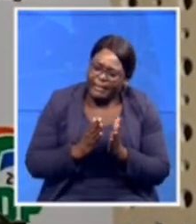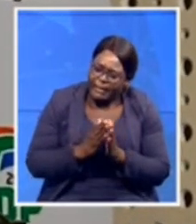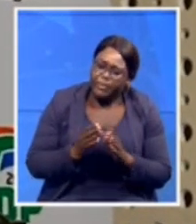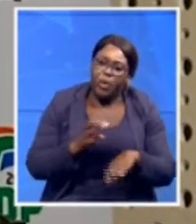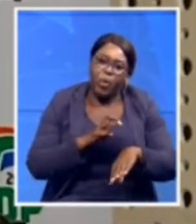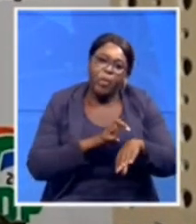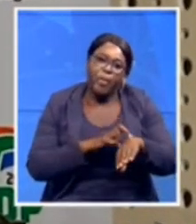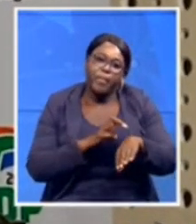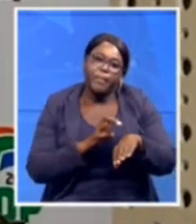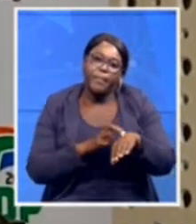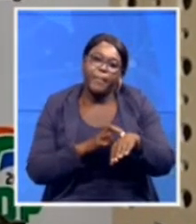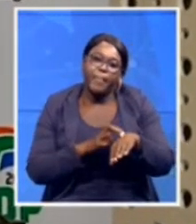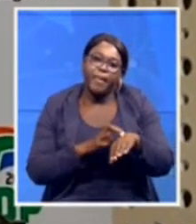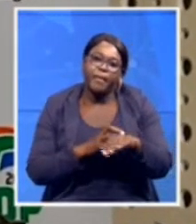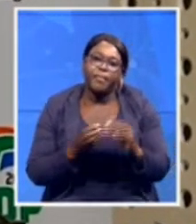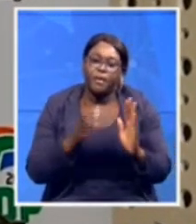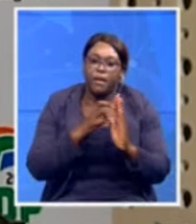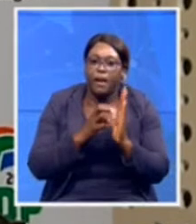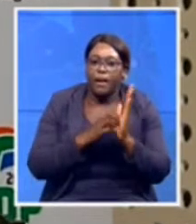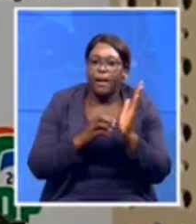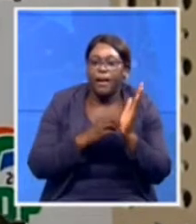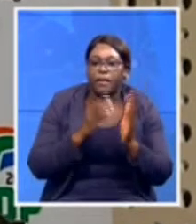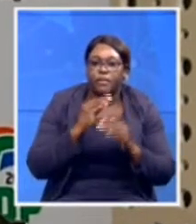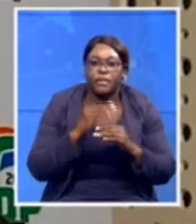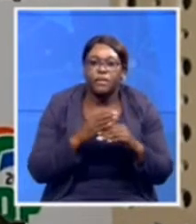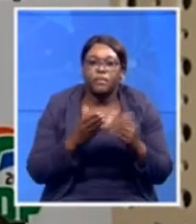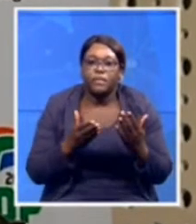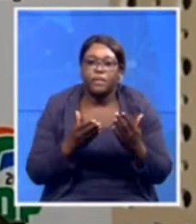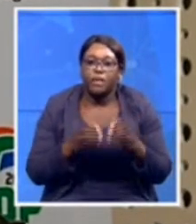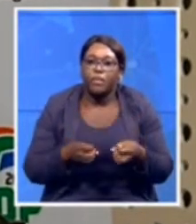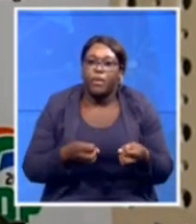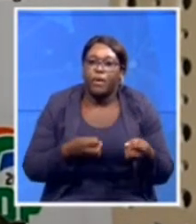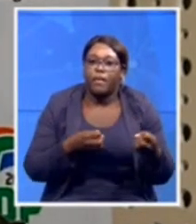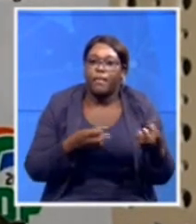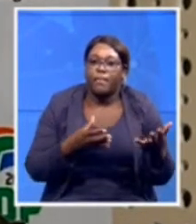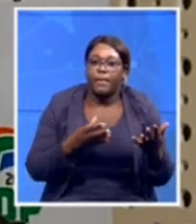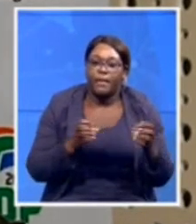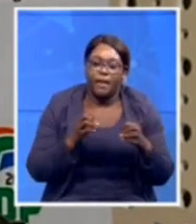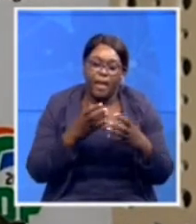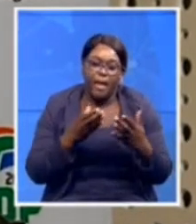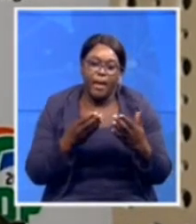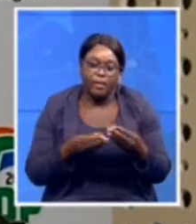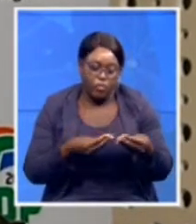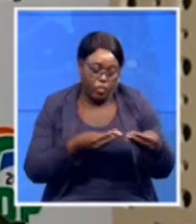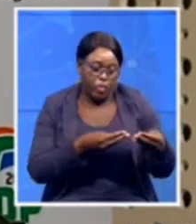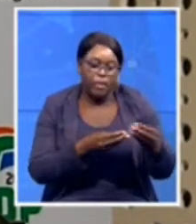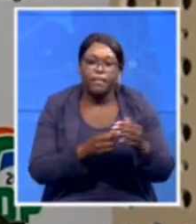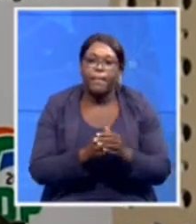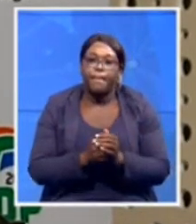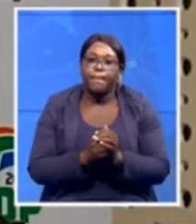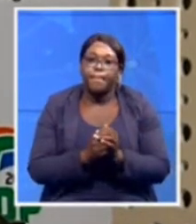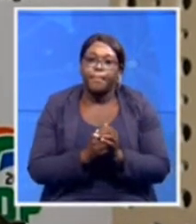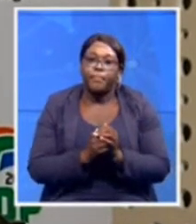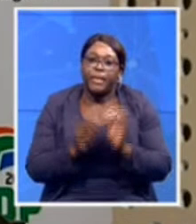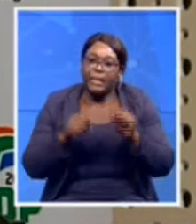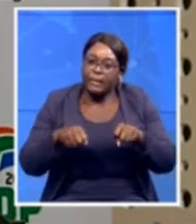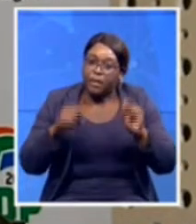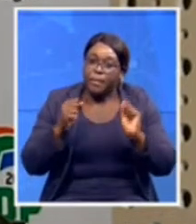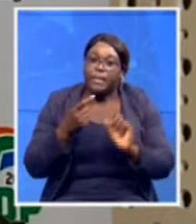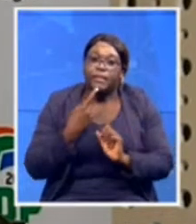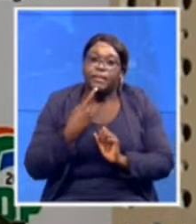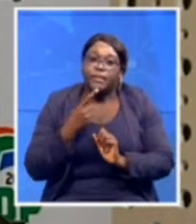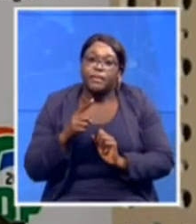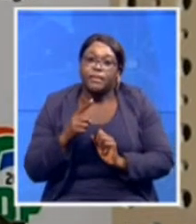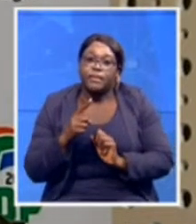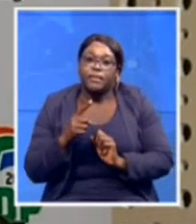to and provide a little bit more life to the document, right? The Chairperson has articulated the previous objects